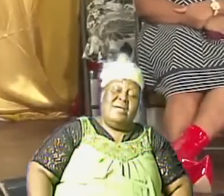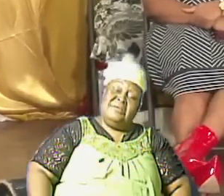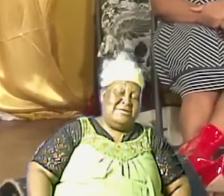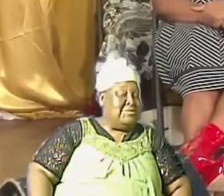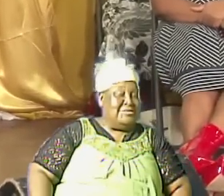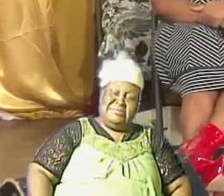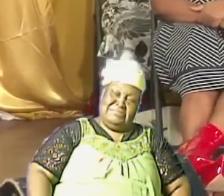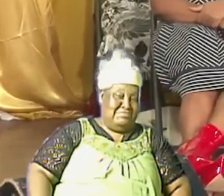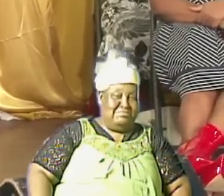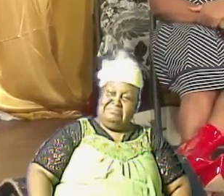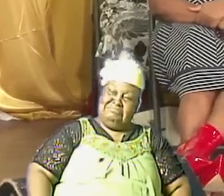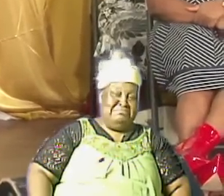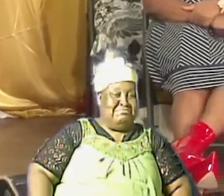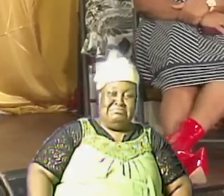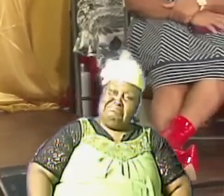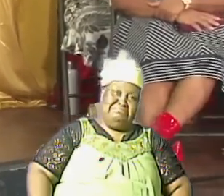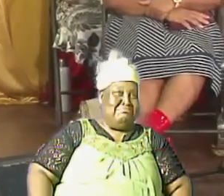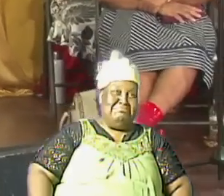And you just,